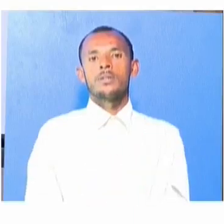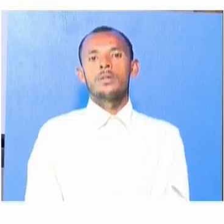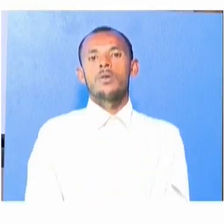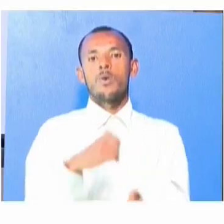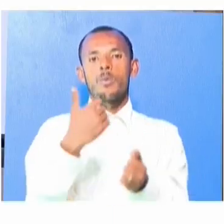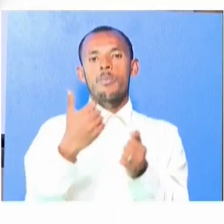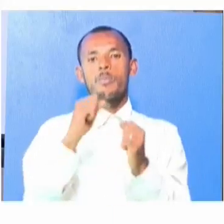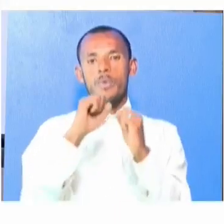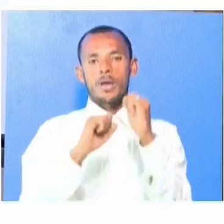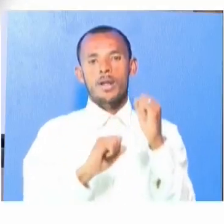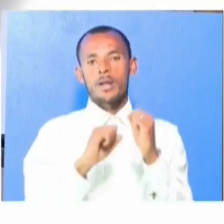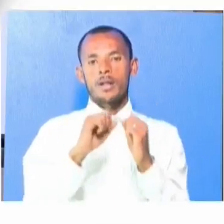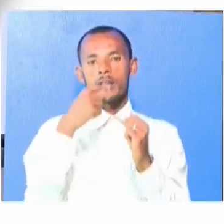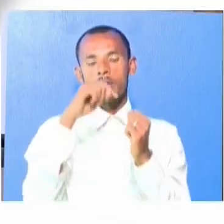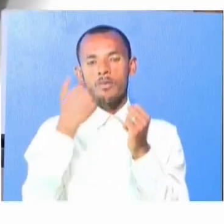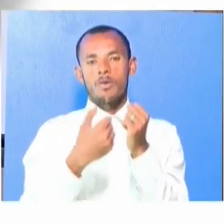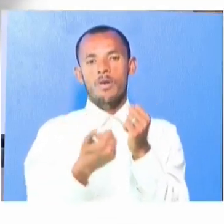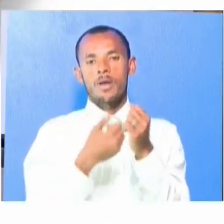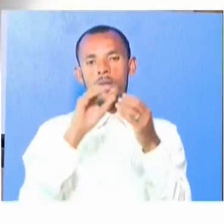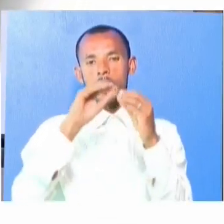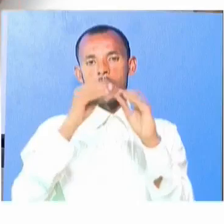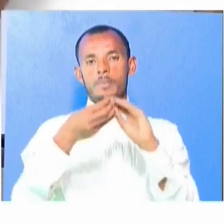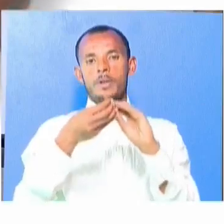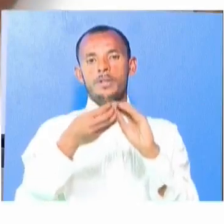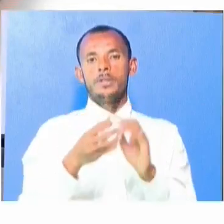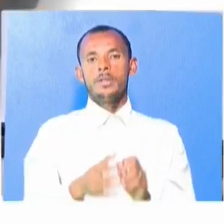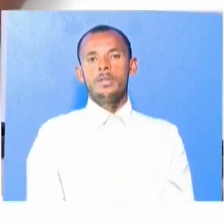Compare the following numbers.